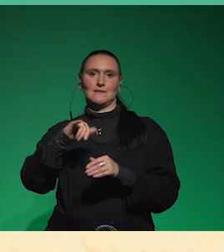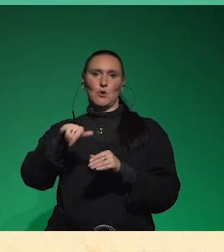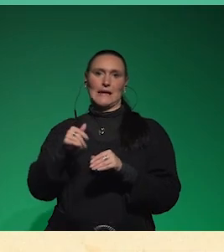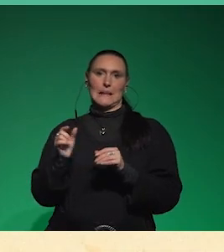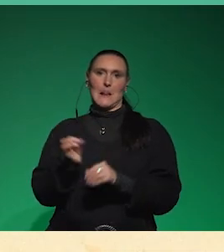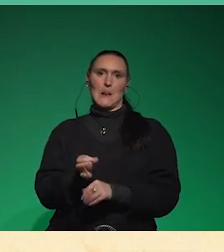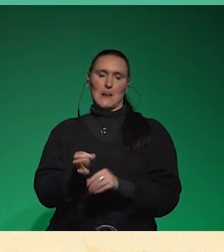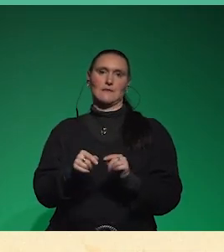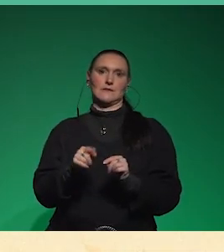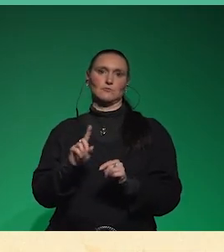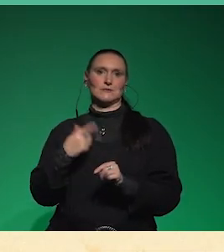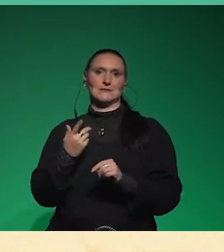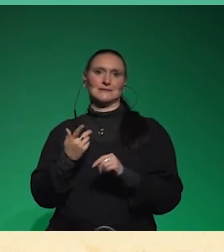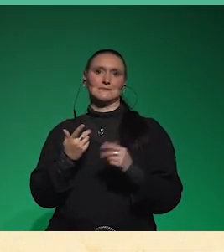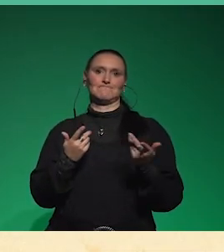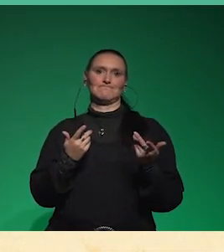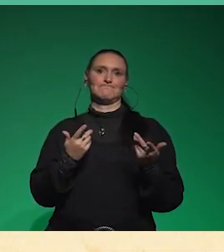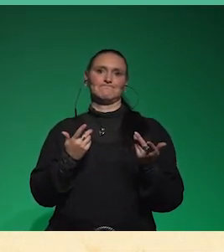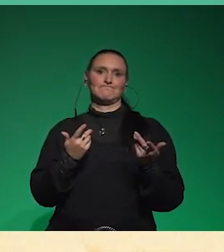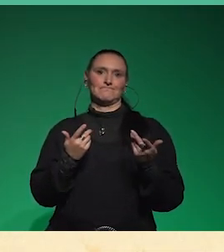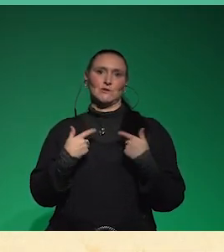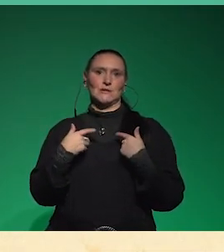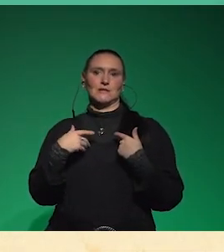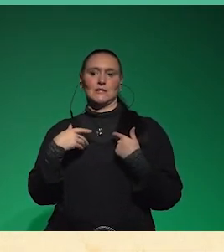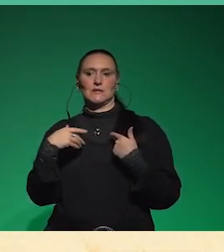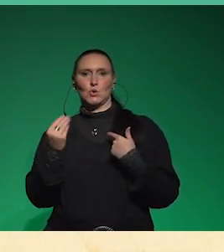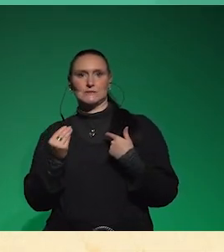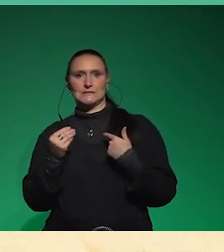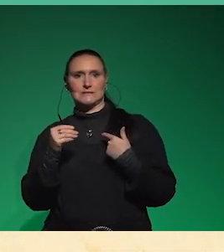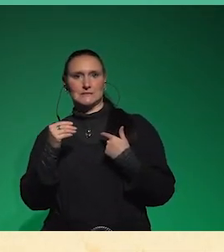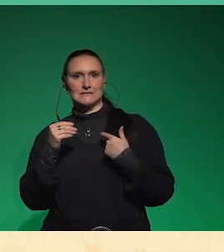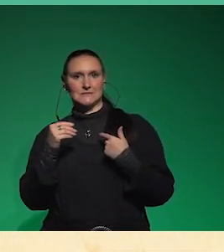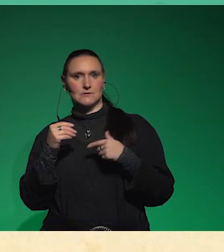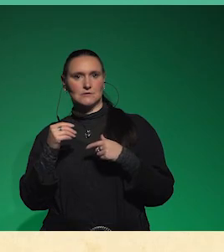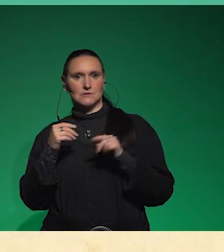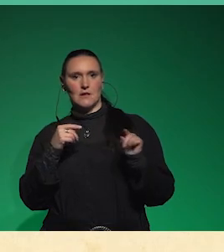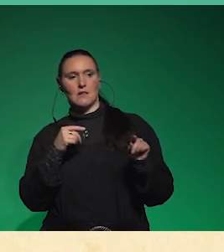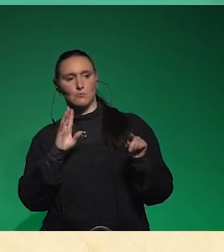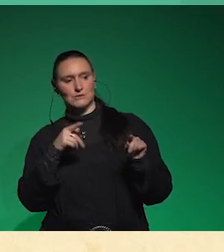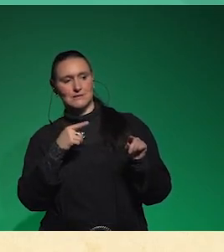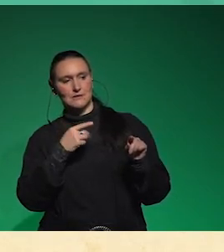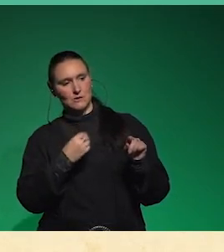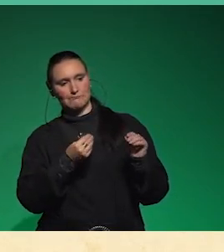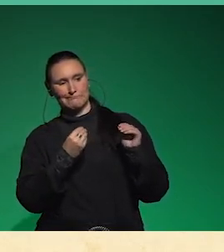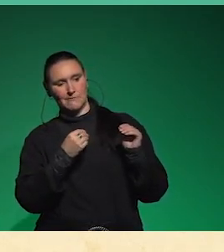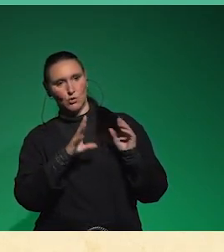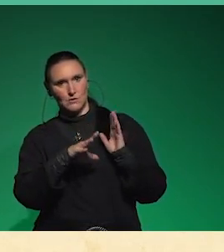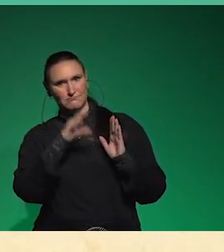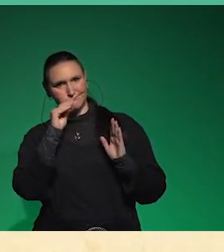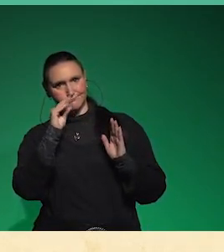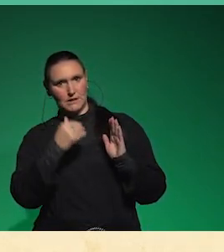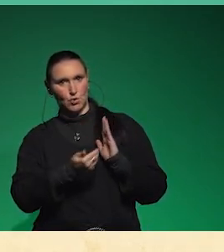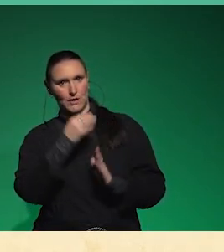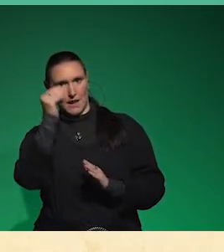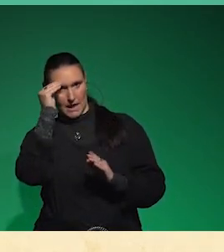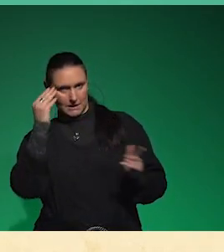extremely fruitful to learn in that respect from each other, and then also to engage with the public, to bring what we